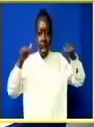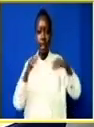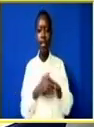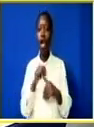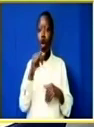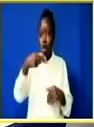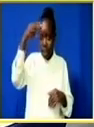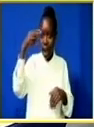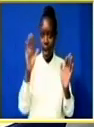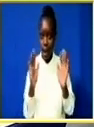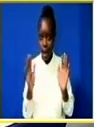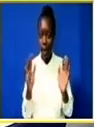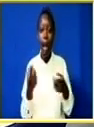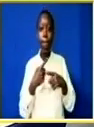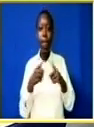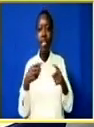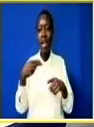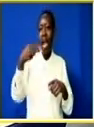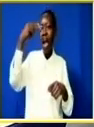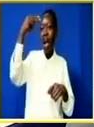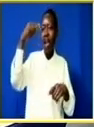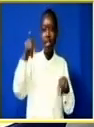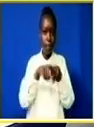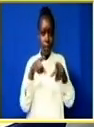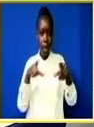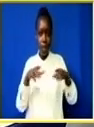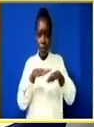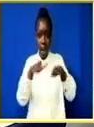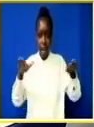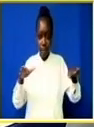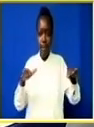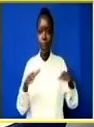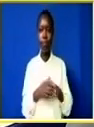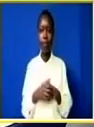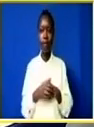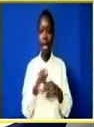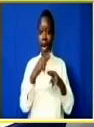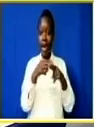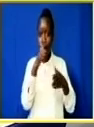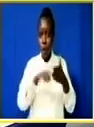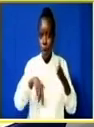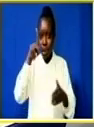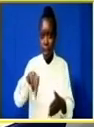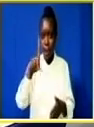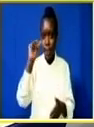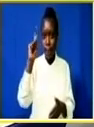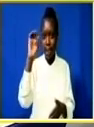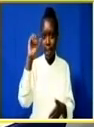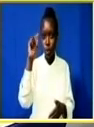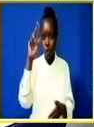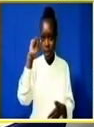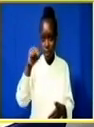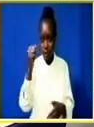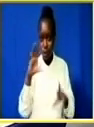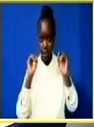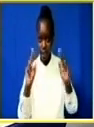Eh, just high, flat. High, flat. Yes. So what do we call those ones? They are called plateaus. Plateaus. Low flat